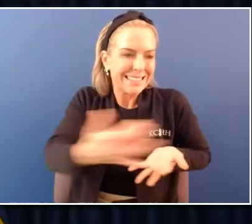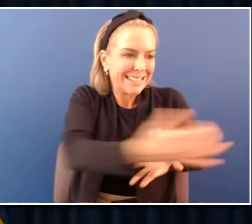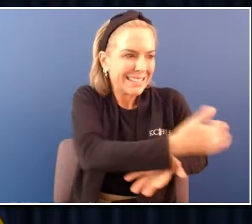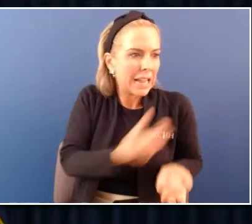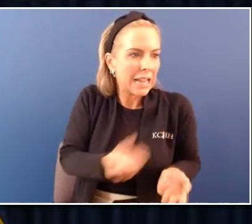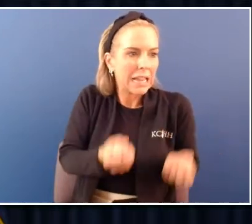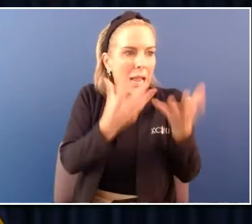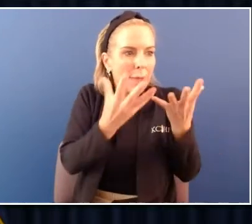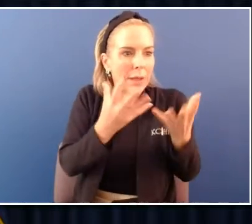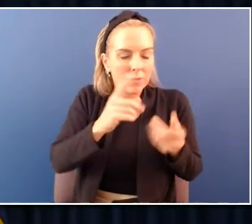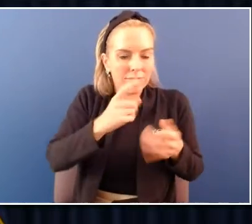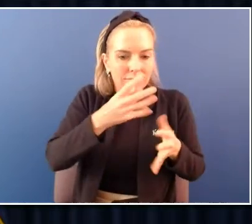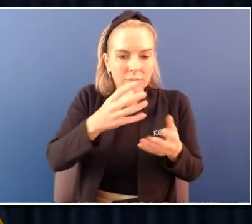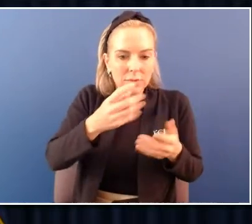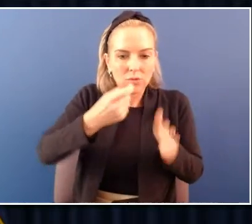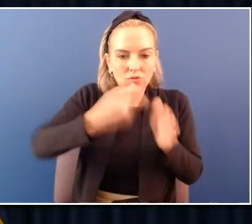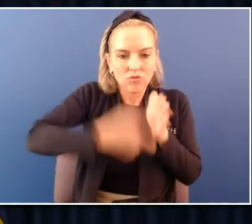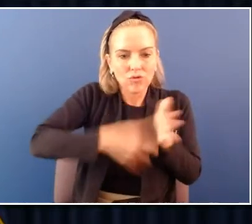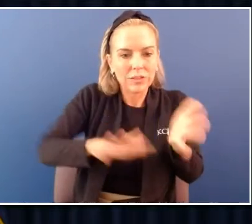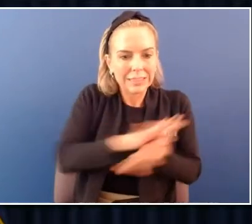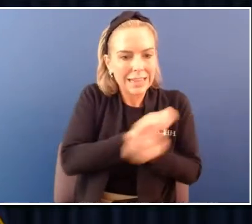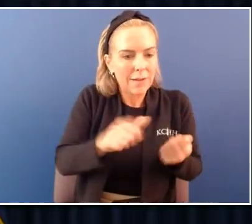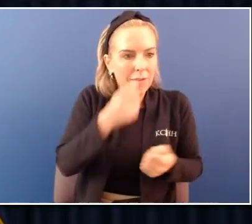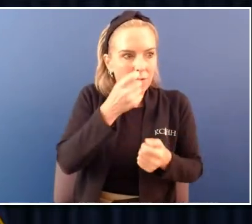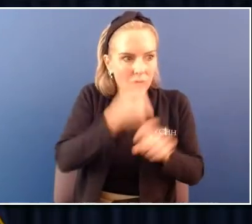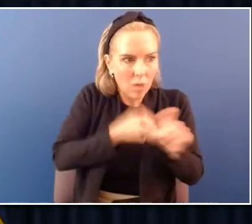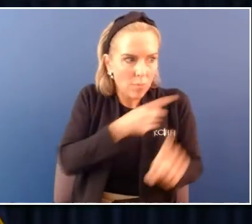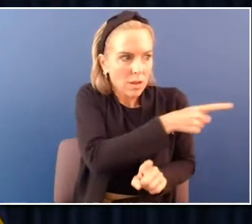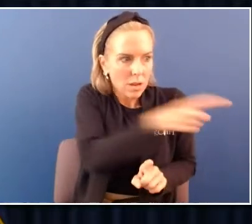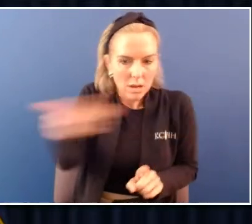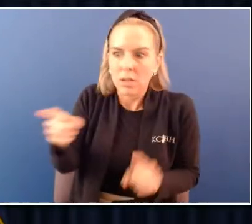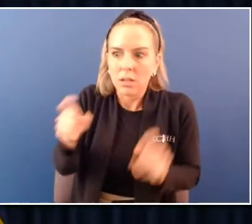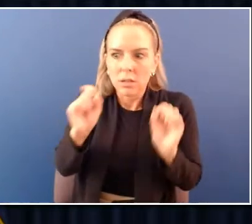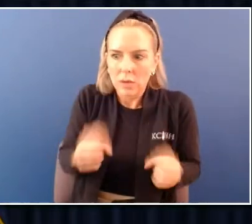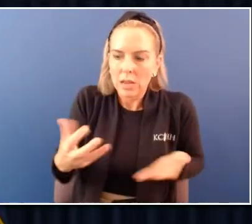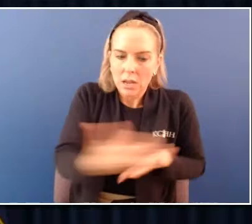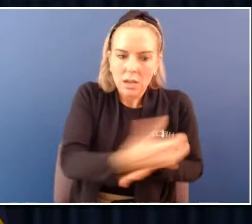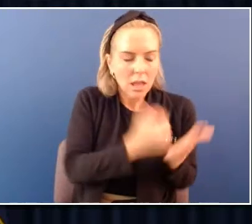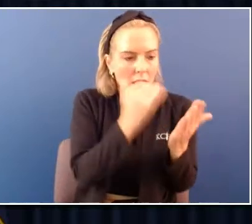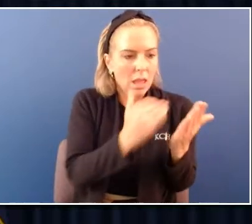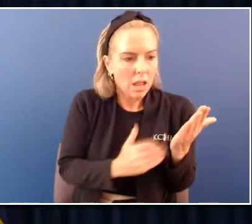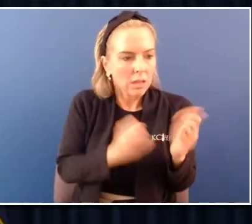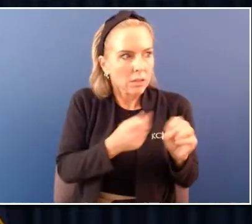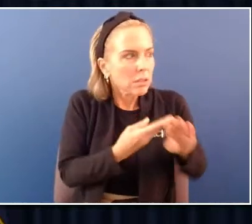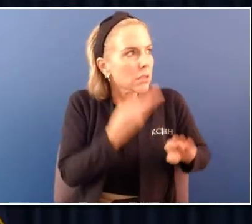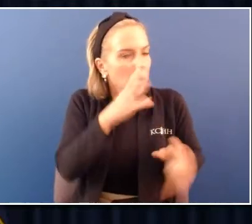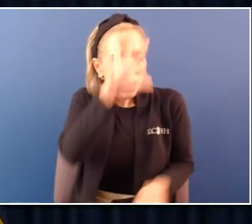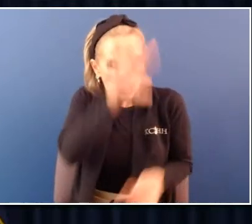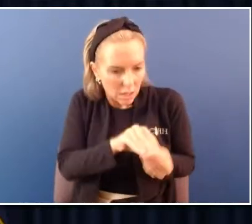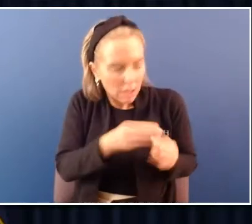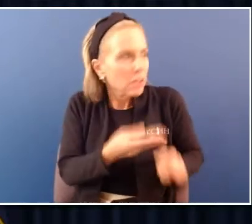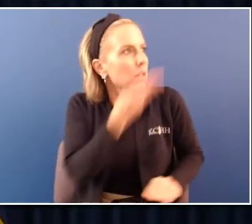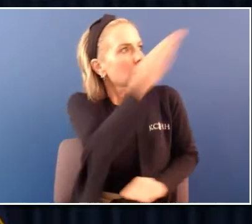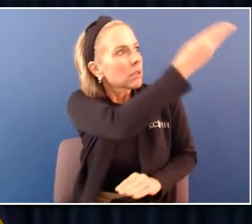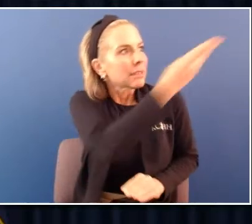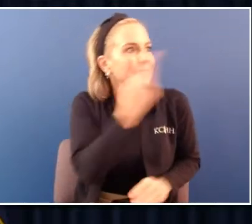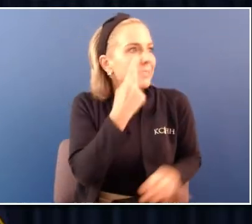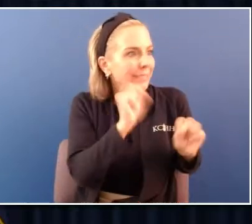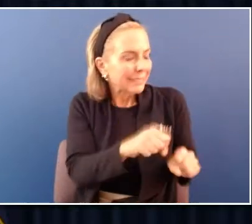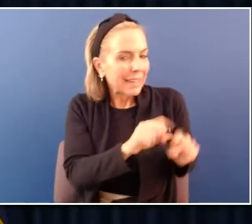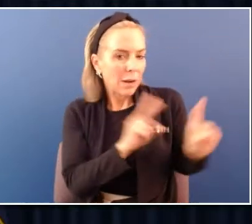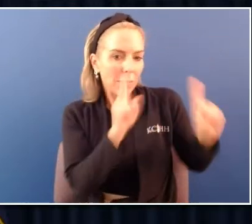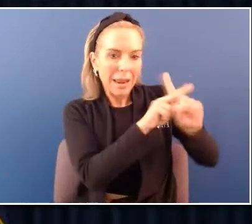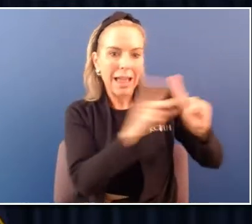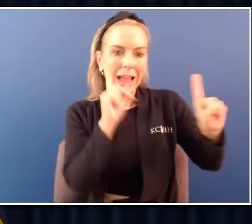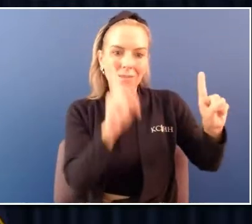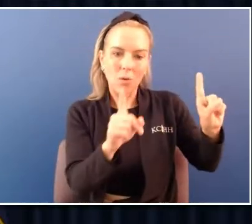happened on those April 2nd storms. And it's pretty amazing how people came together in really scattered storms,